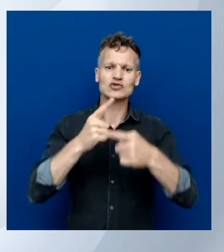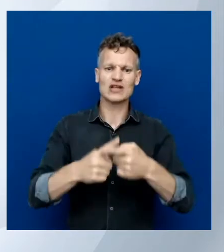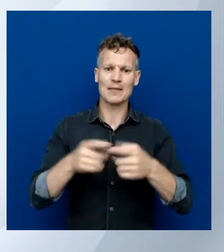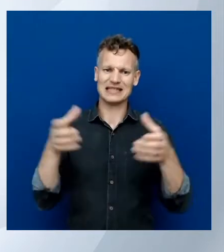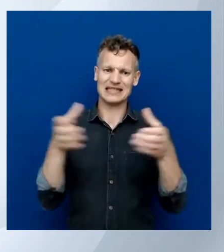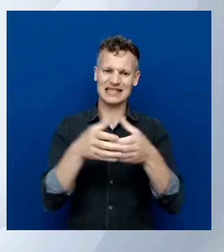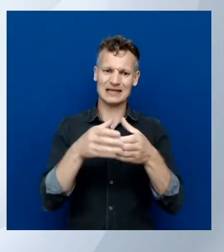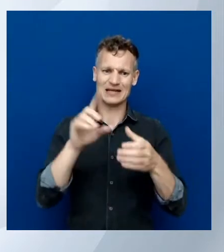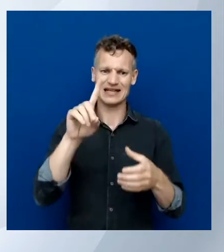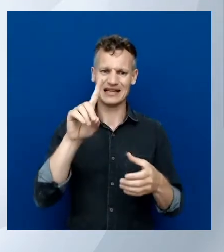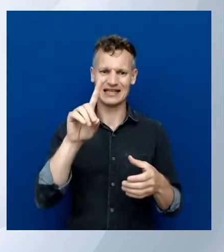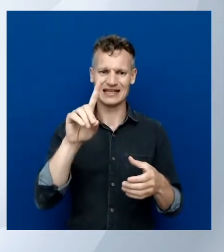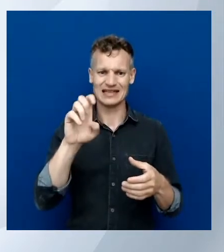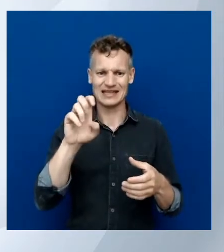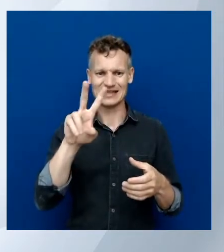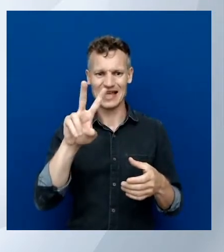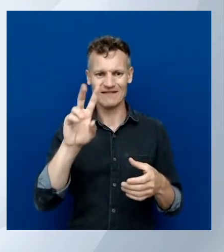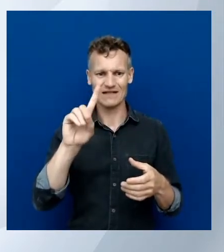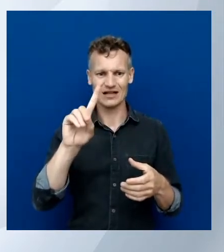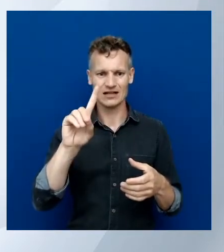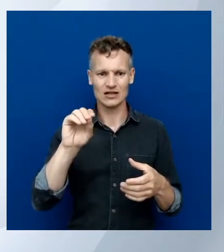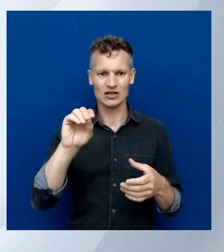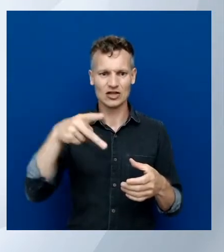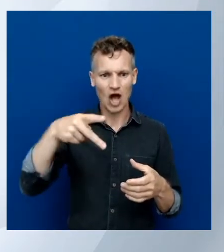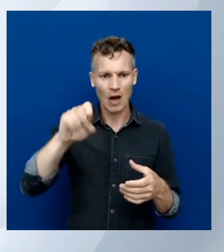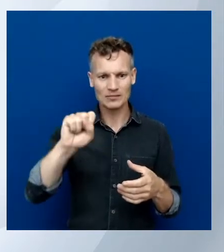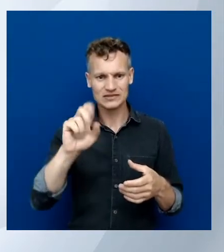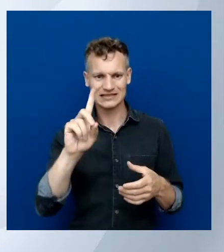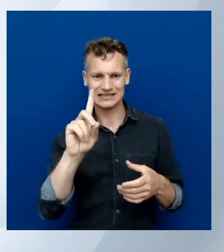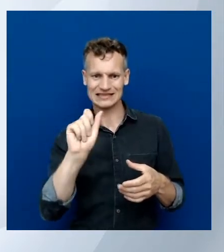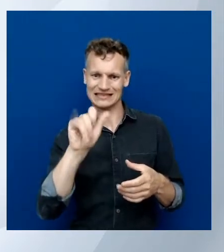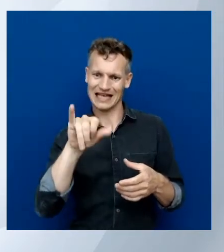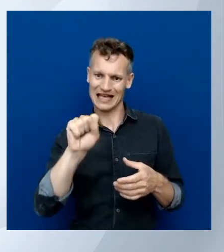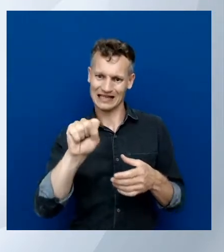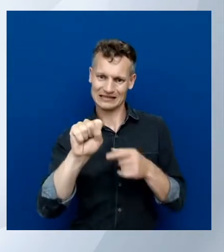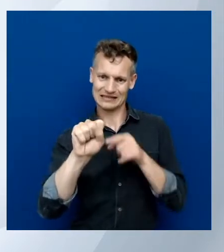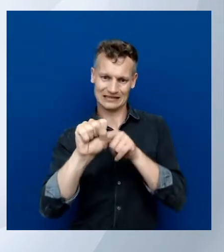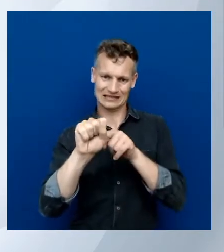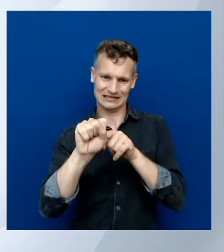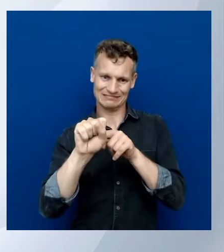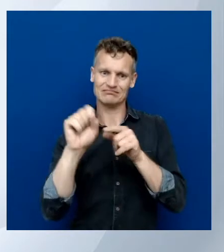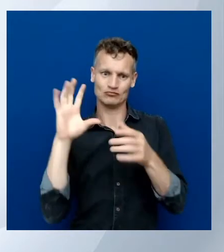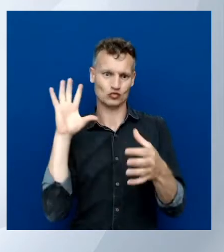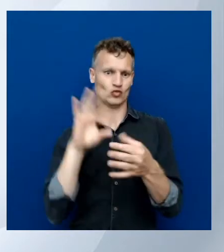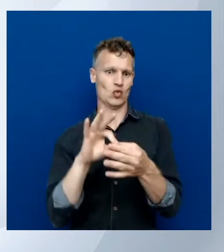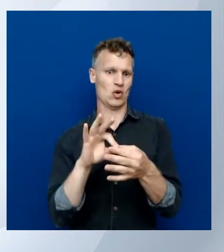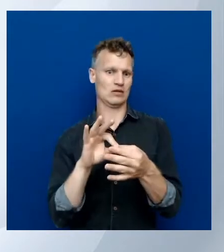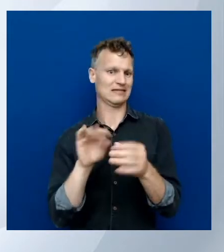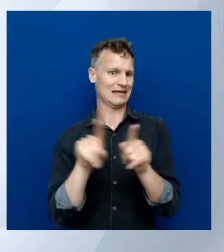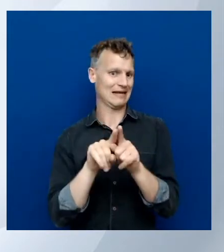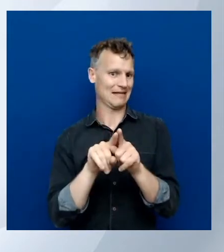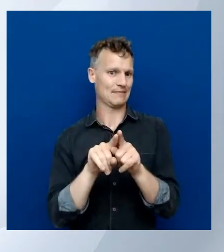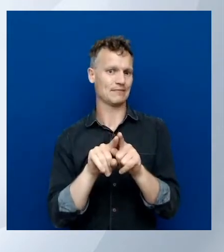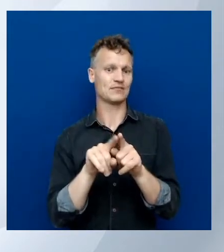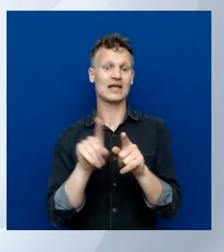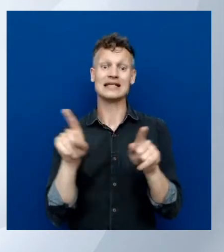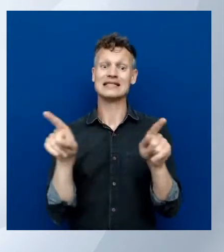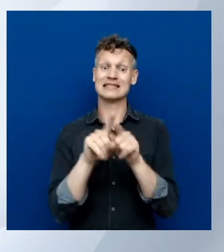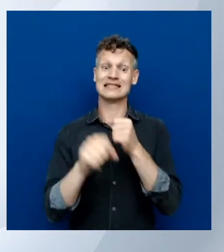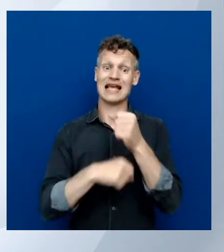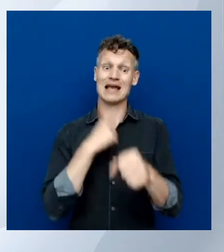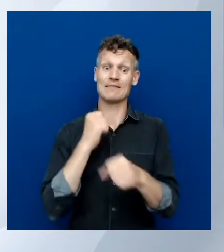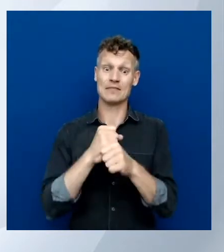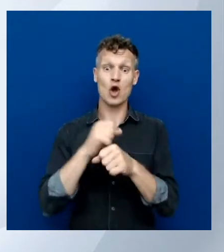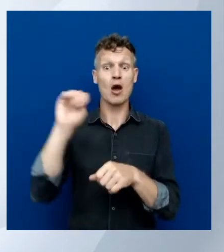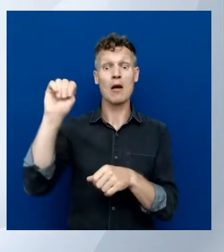2014 onward, and in that same year, Microsoft embraced open source.